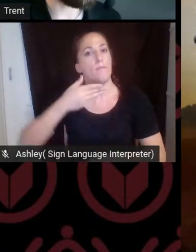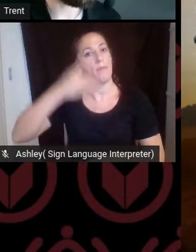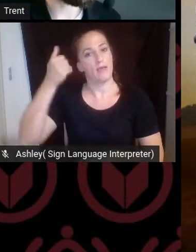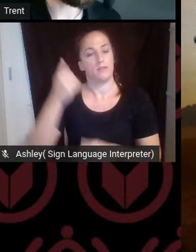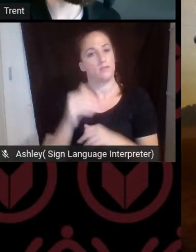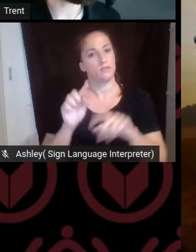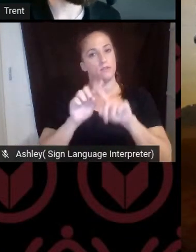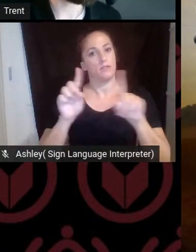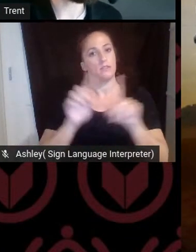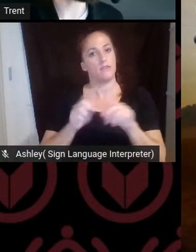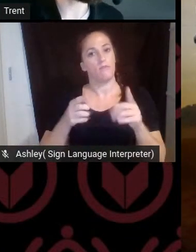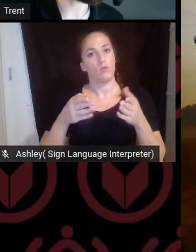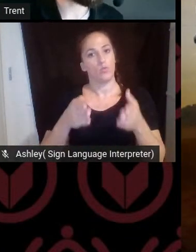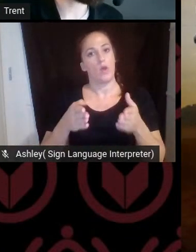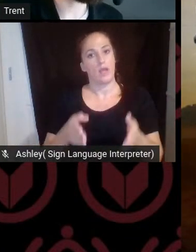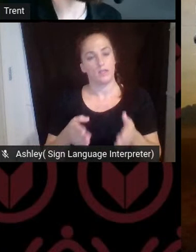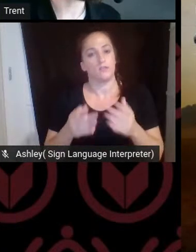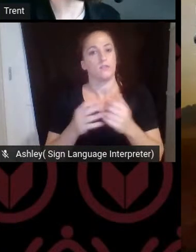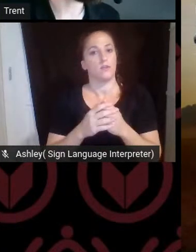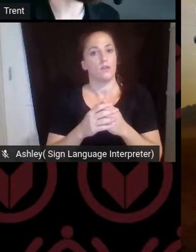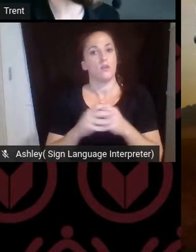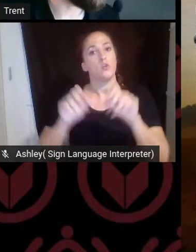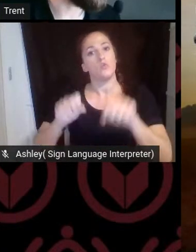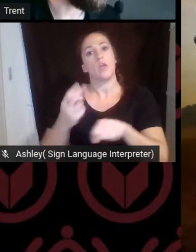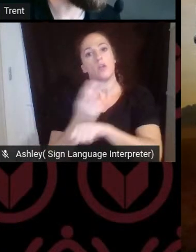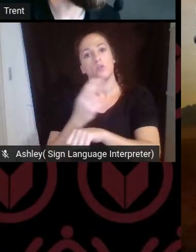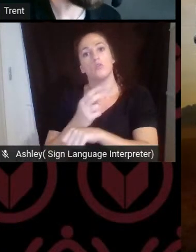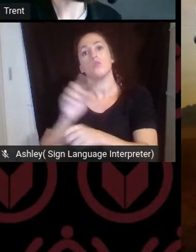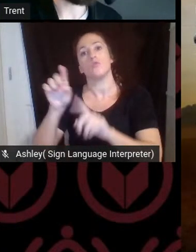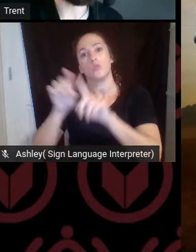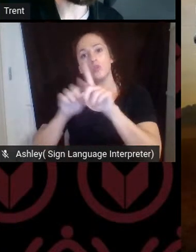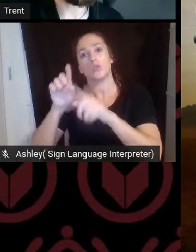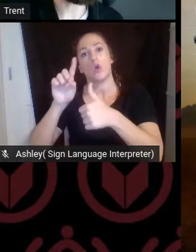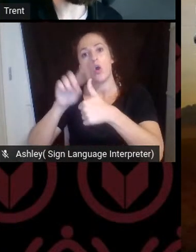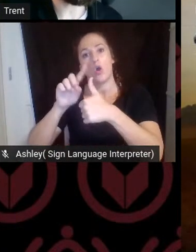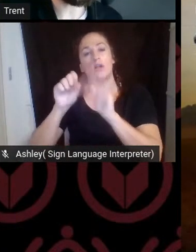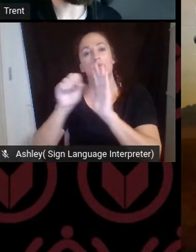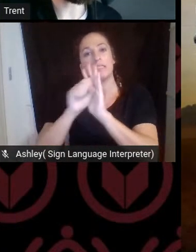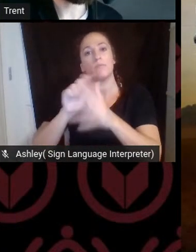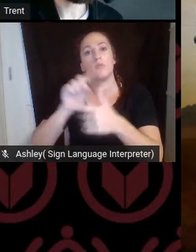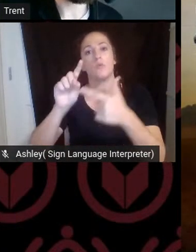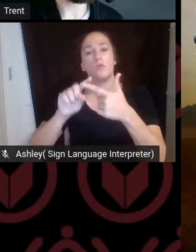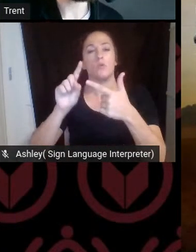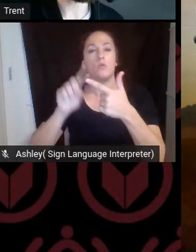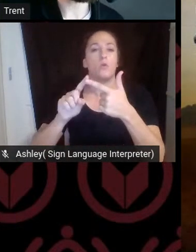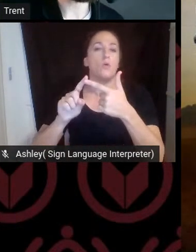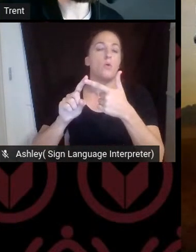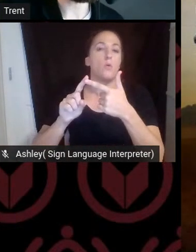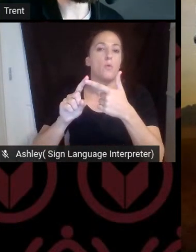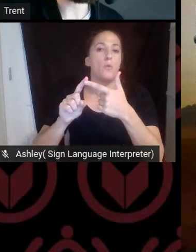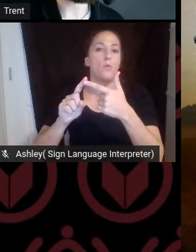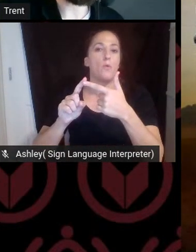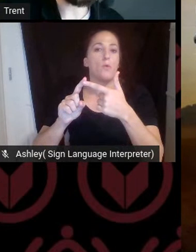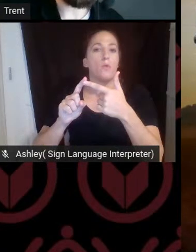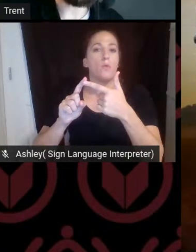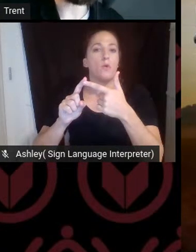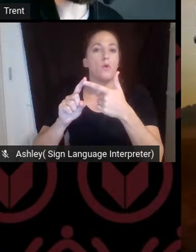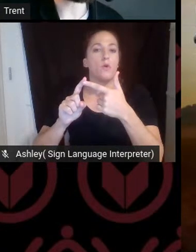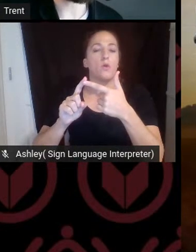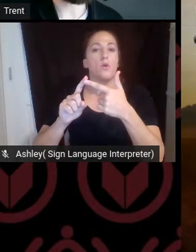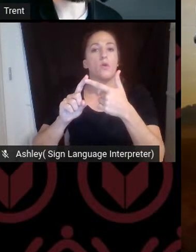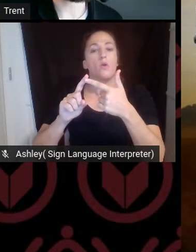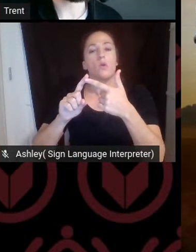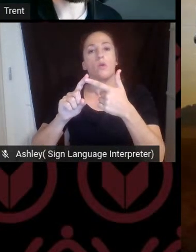of ways, especially by using the starred feature and the labels feature, to organize your emails. And there are a ton